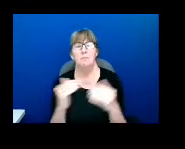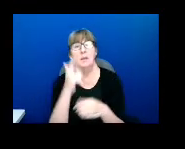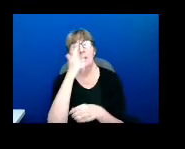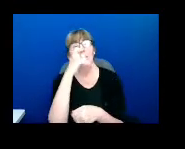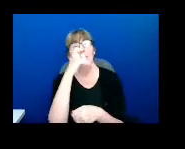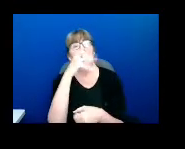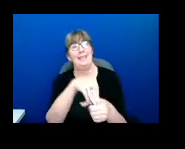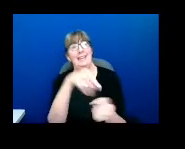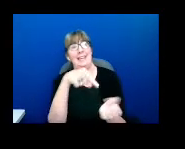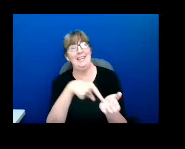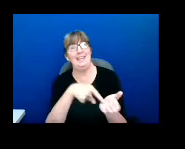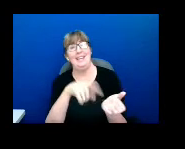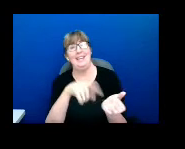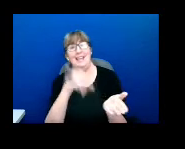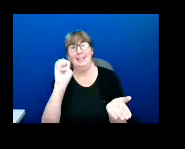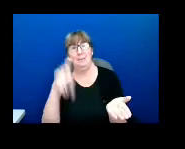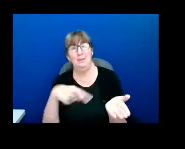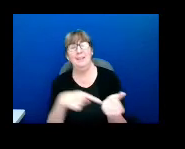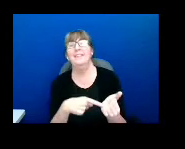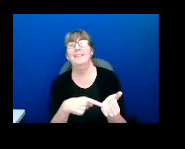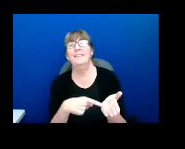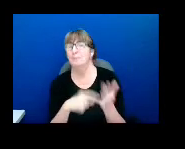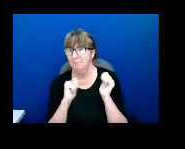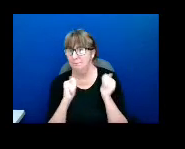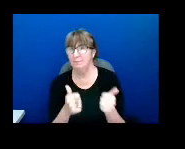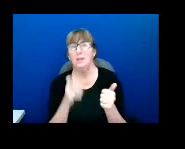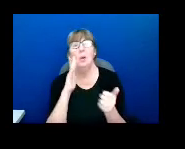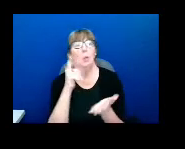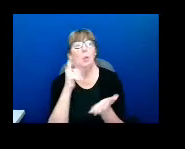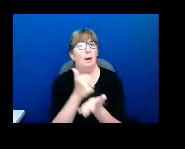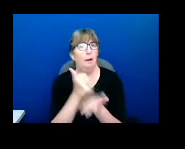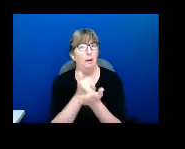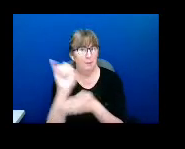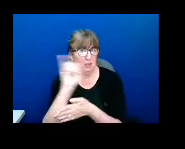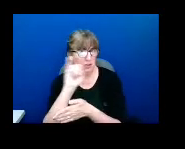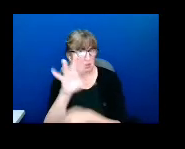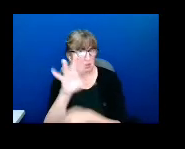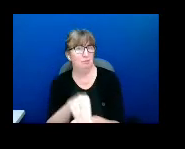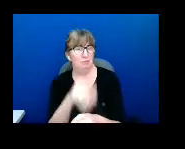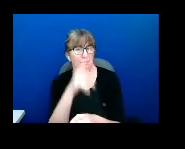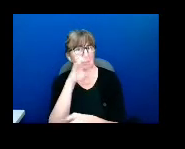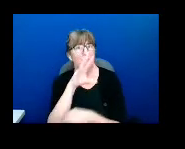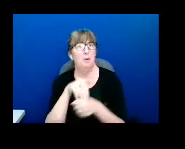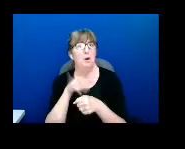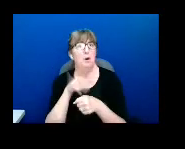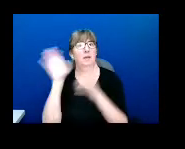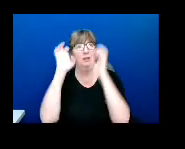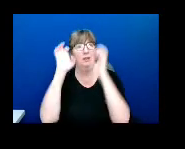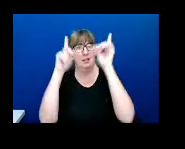IEP, that's another thing that helps with the insurance coverage because it's part of their educational plan.